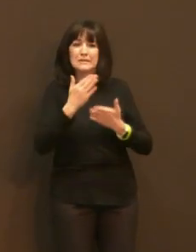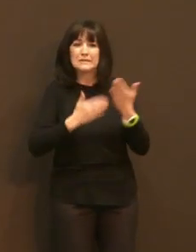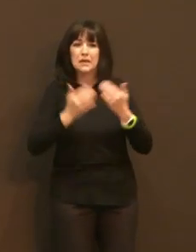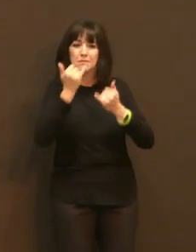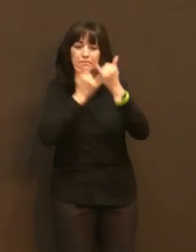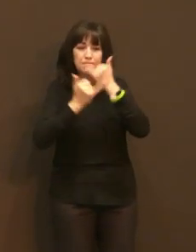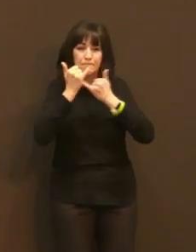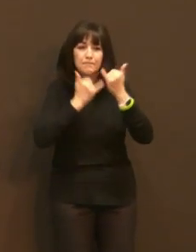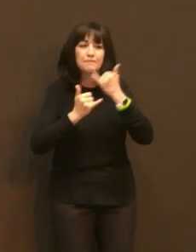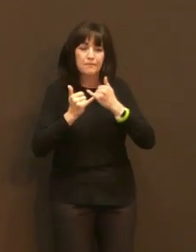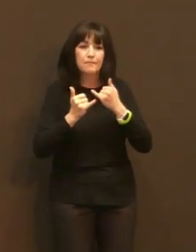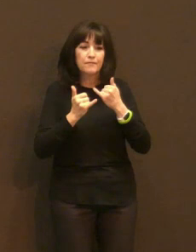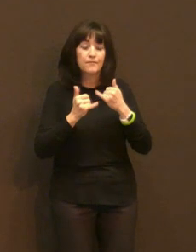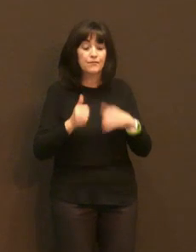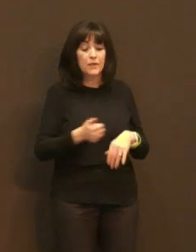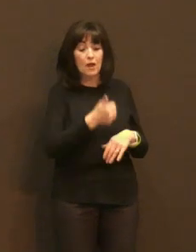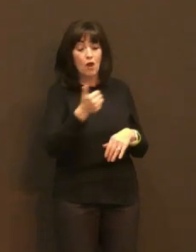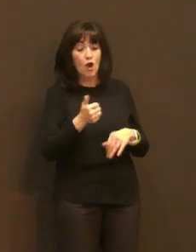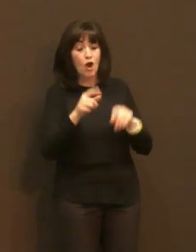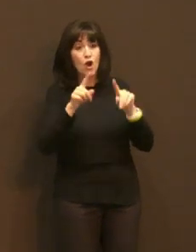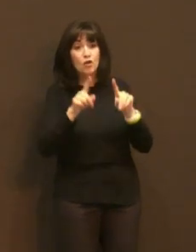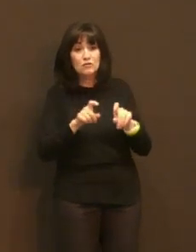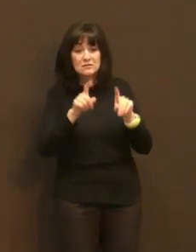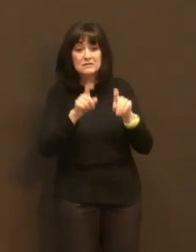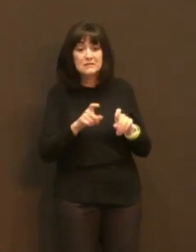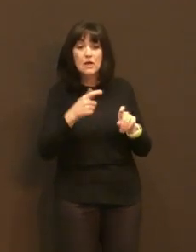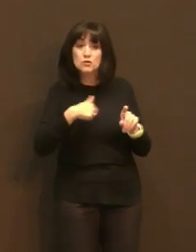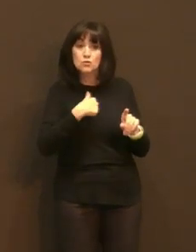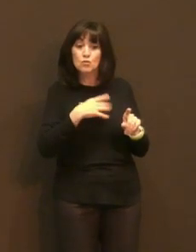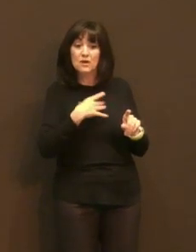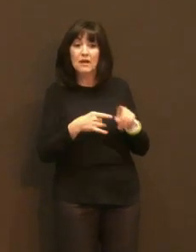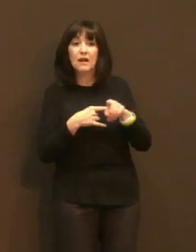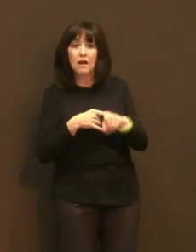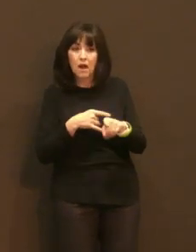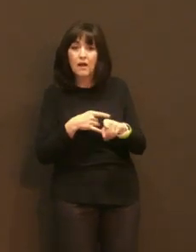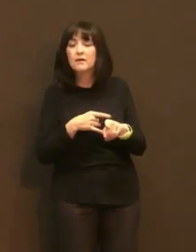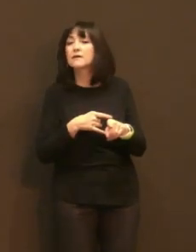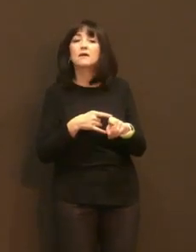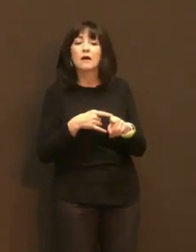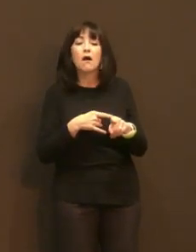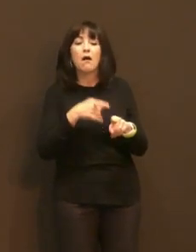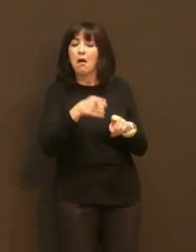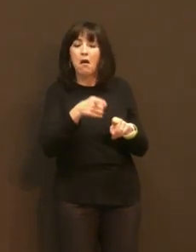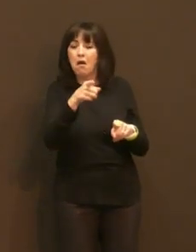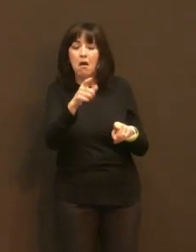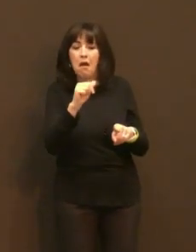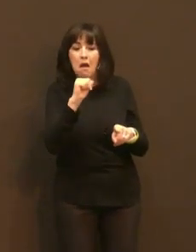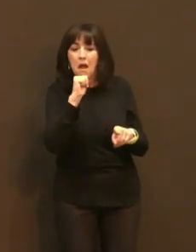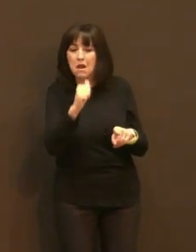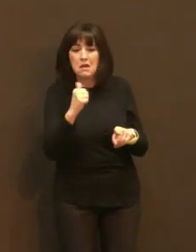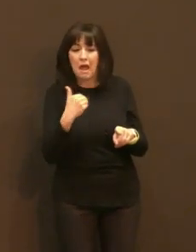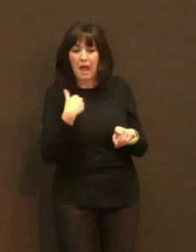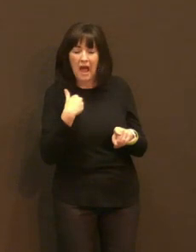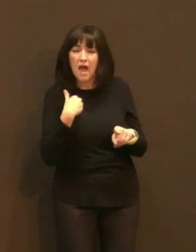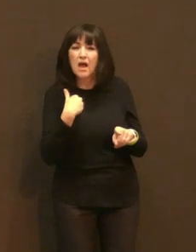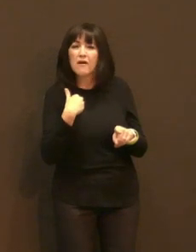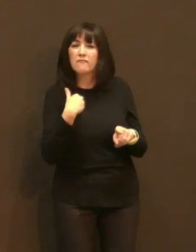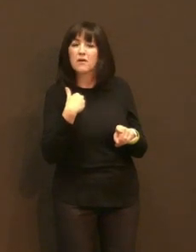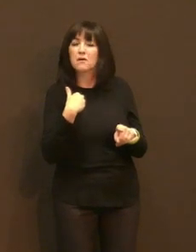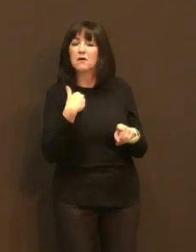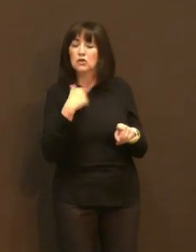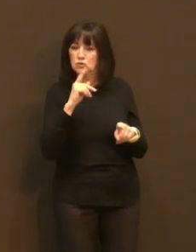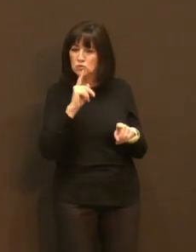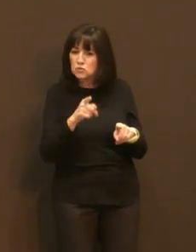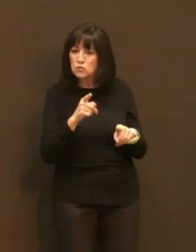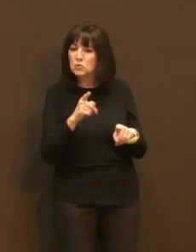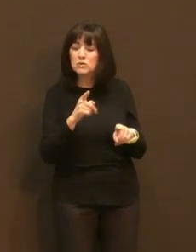like, and we have seen some false negatives, but that tends to be if we don't get enough blood. So, we're figuring out